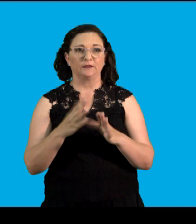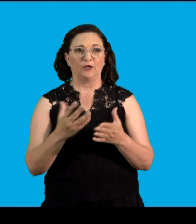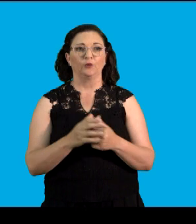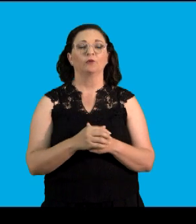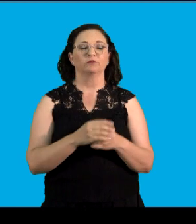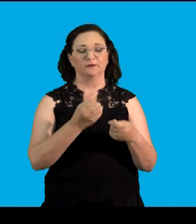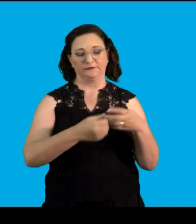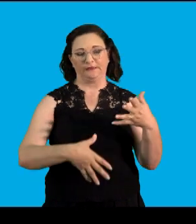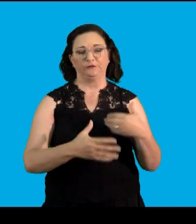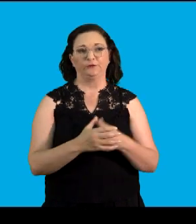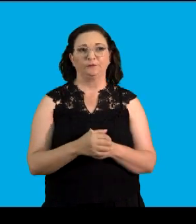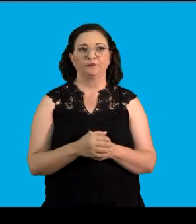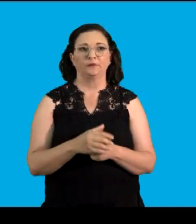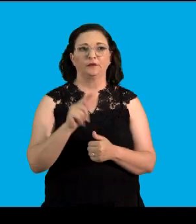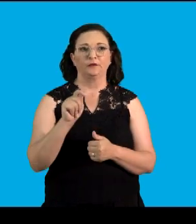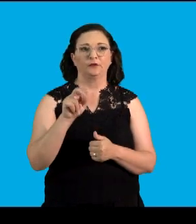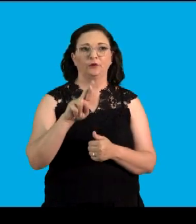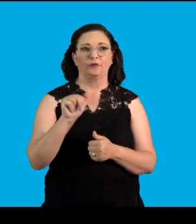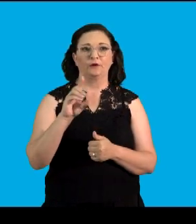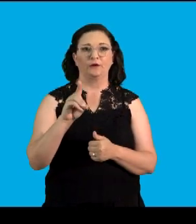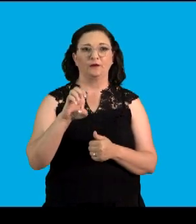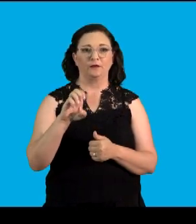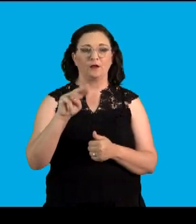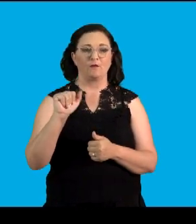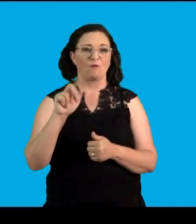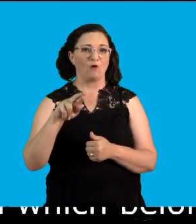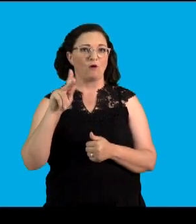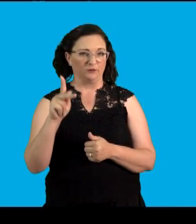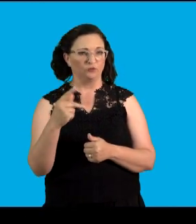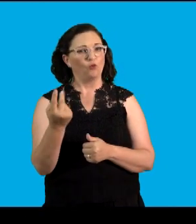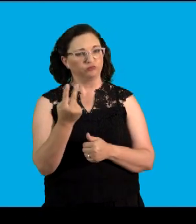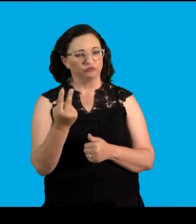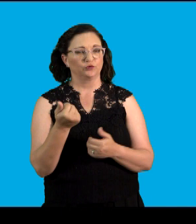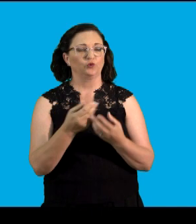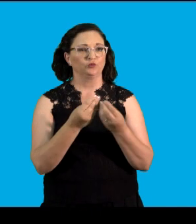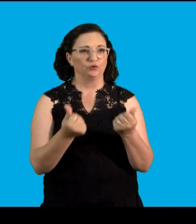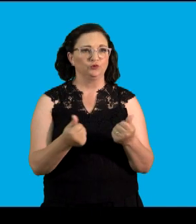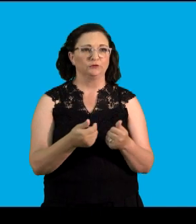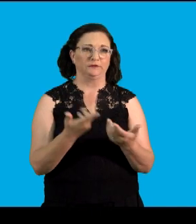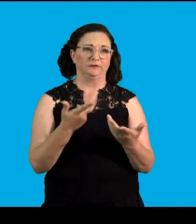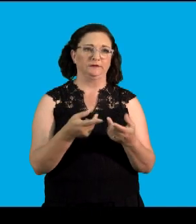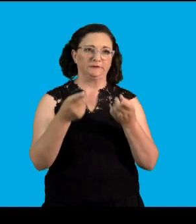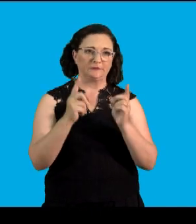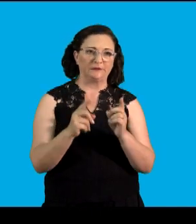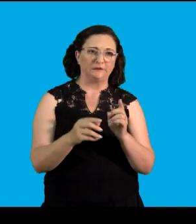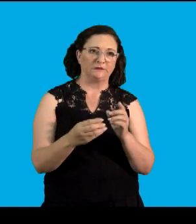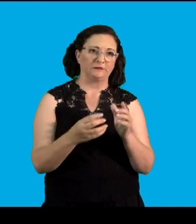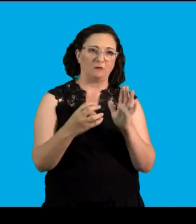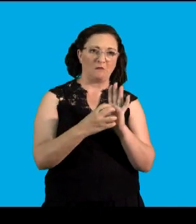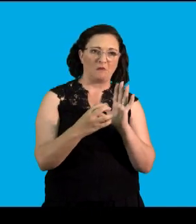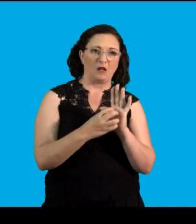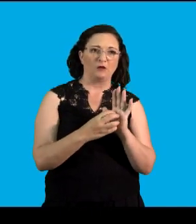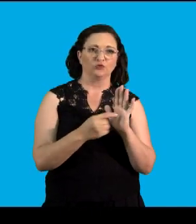etc. Right, lastly, you've got trademark, which is also a solution. A unique mark that represents a